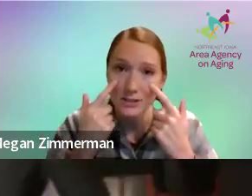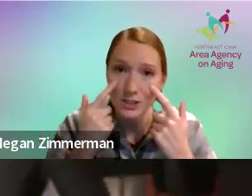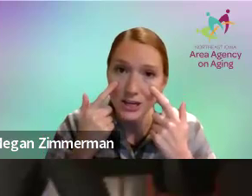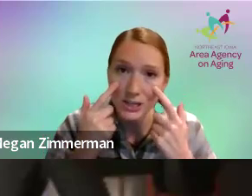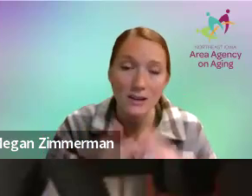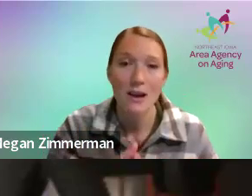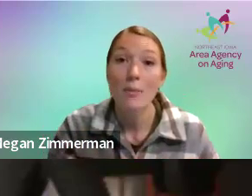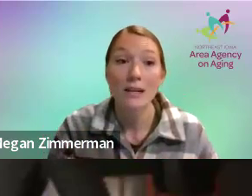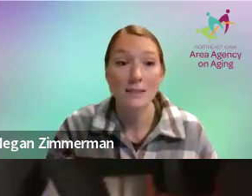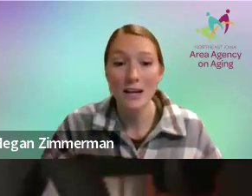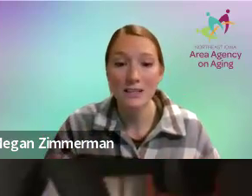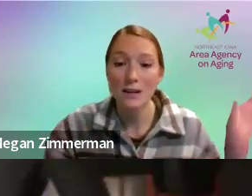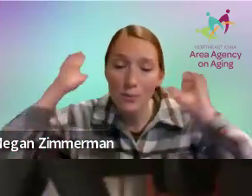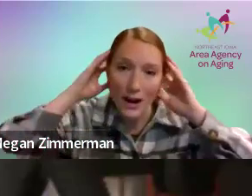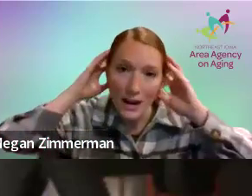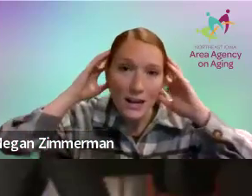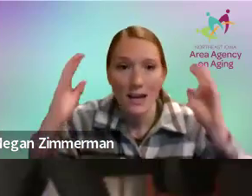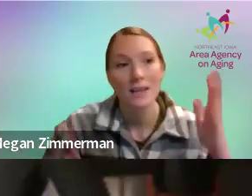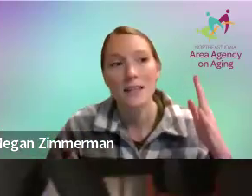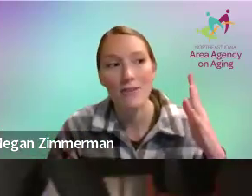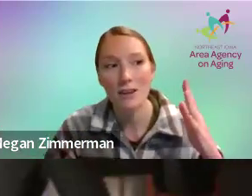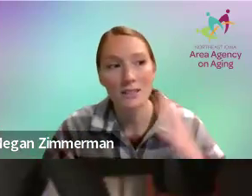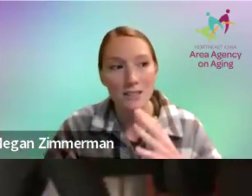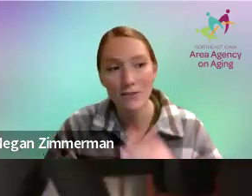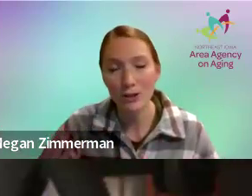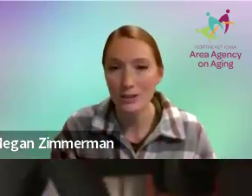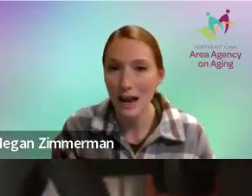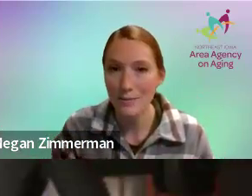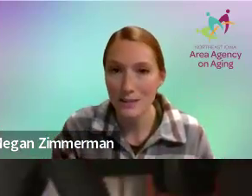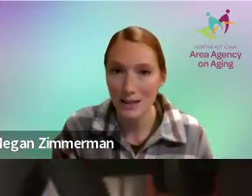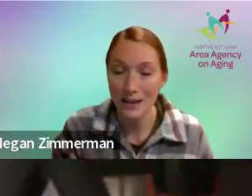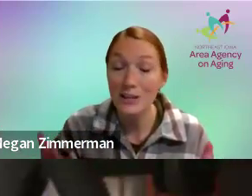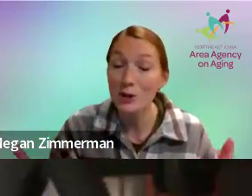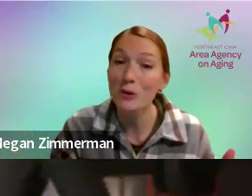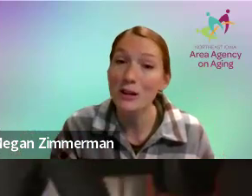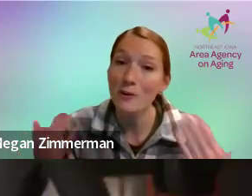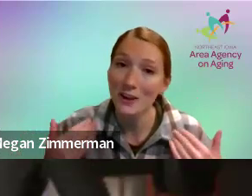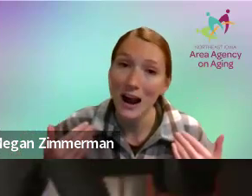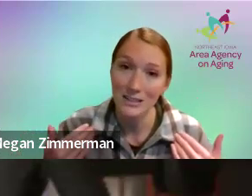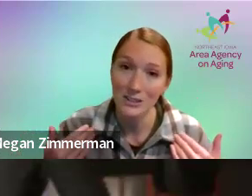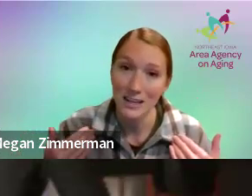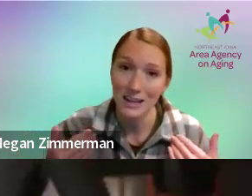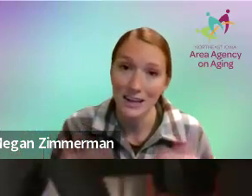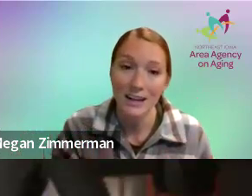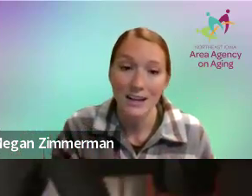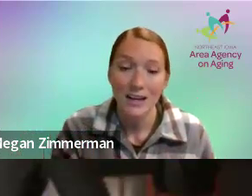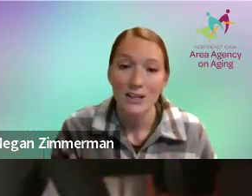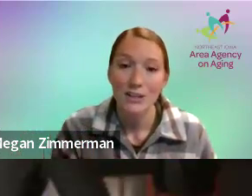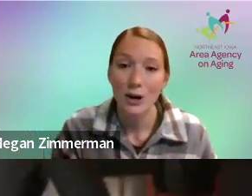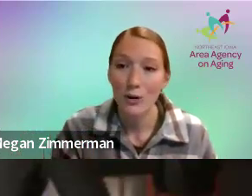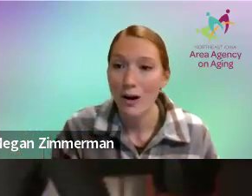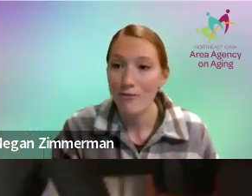because their eyes are changing, but it's because their brain is having a difficult time interpreting what their eyes are taking